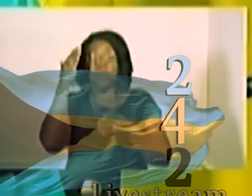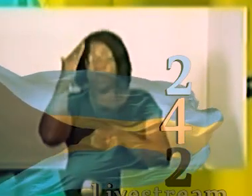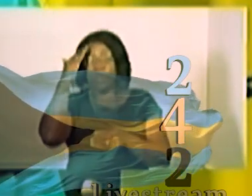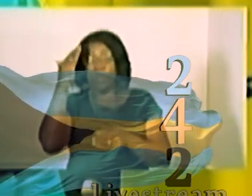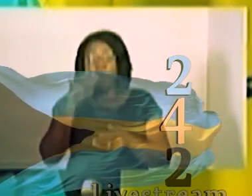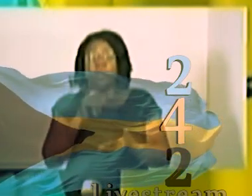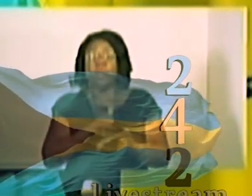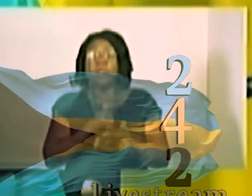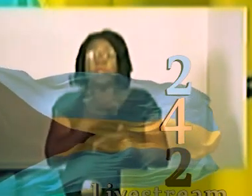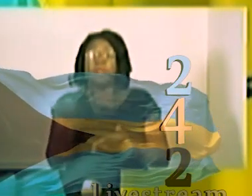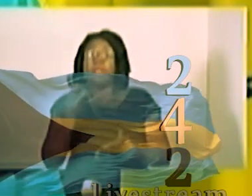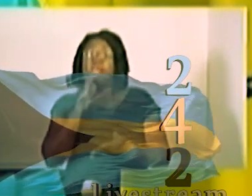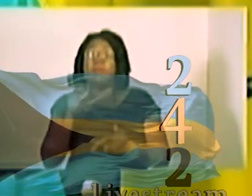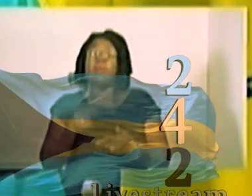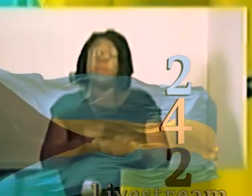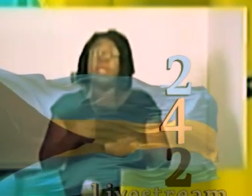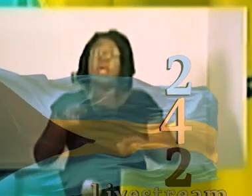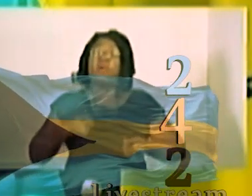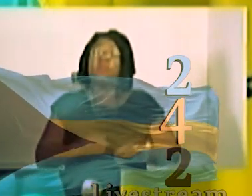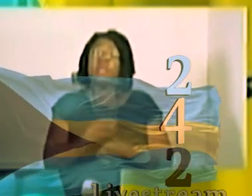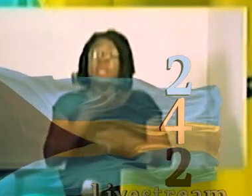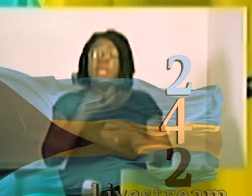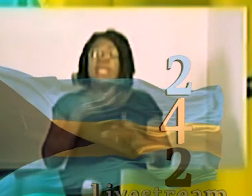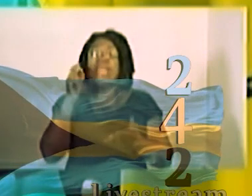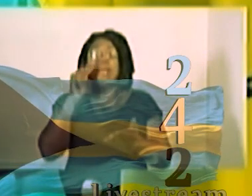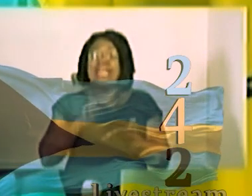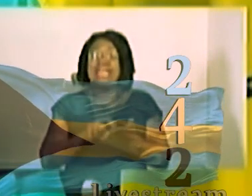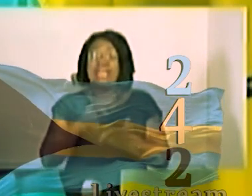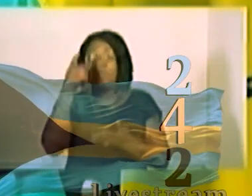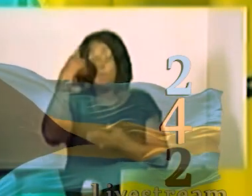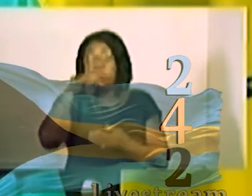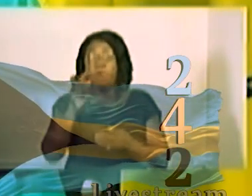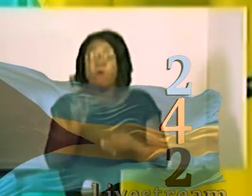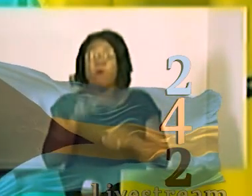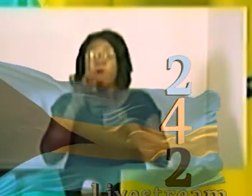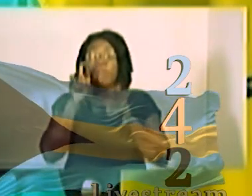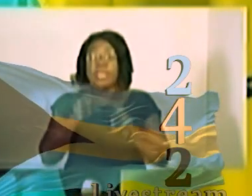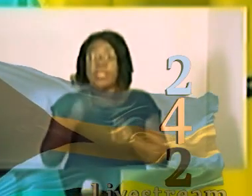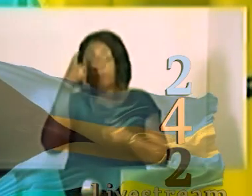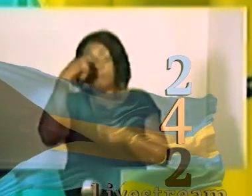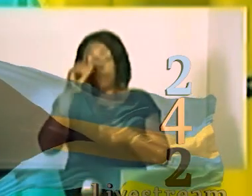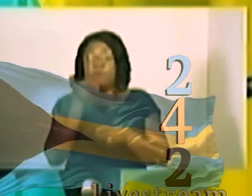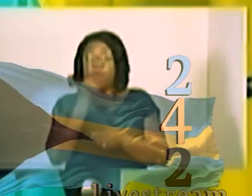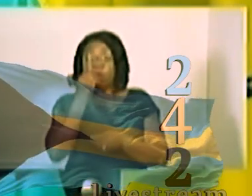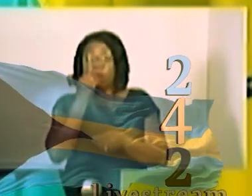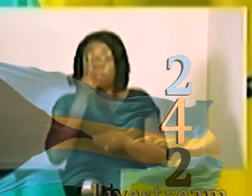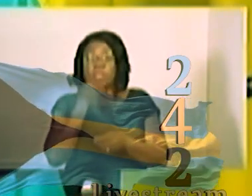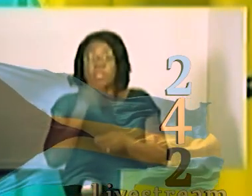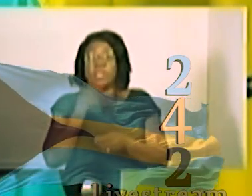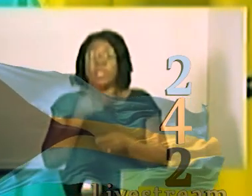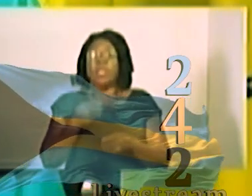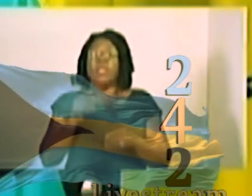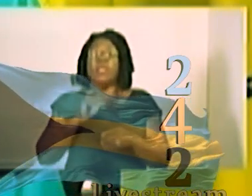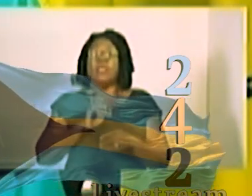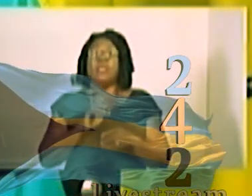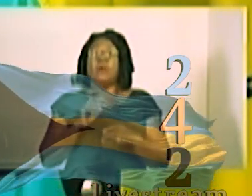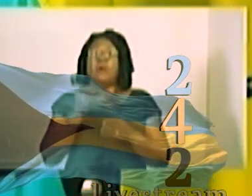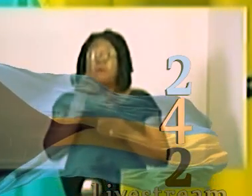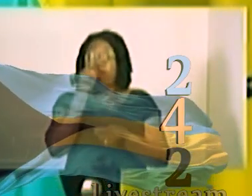The National Food Distribution Committee has begun its work and has already distributed